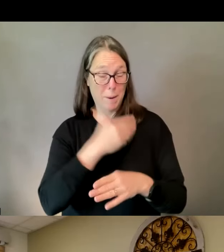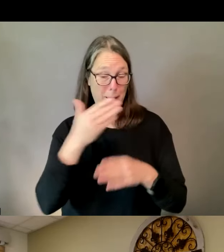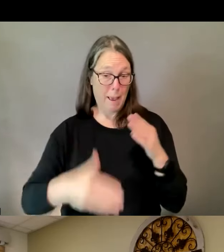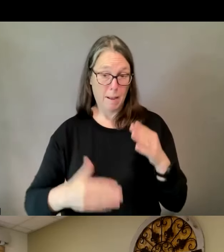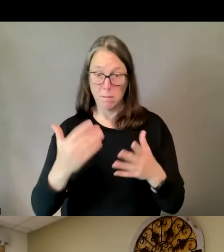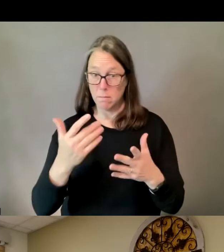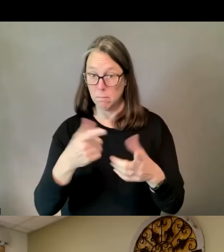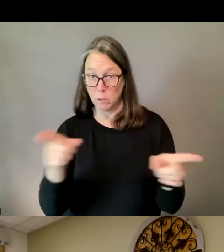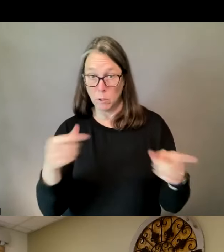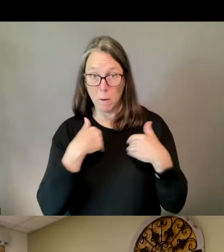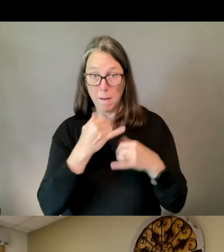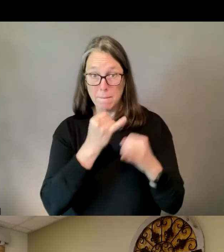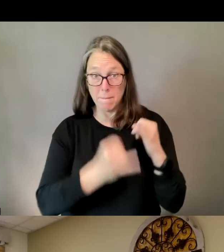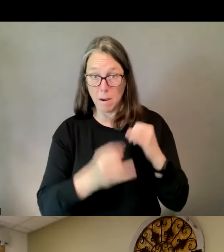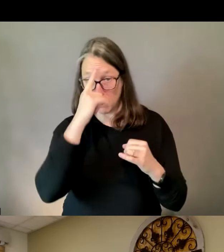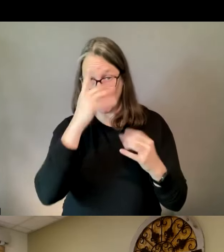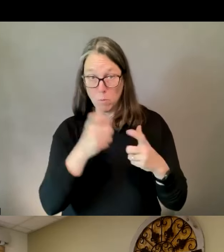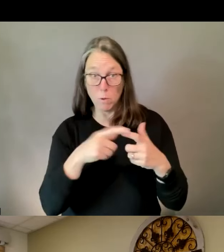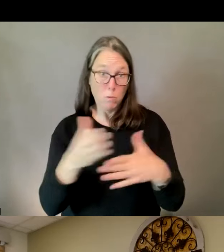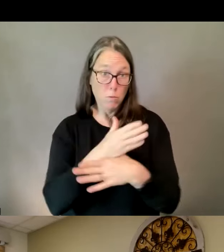audience?